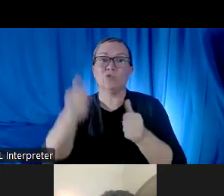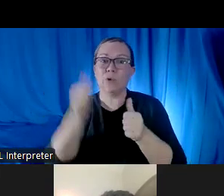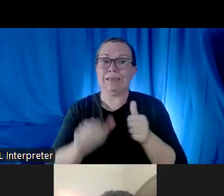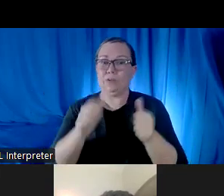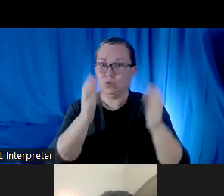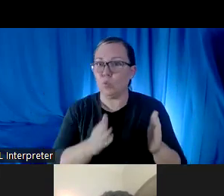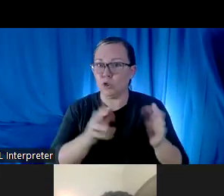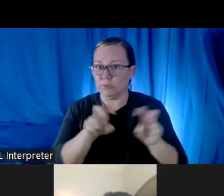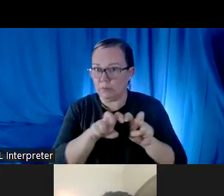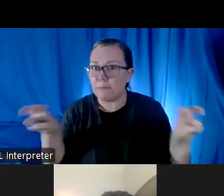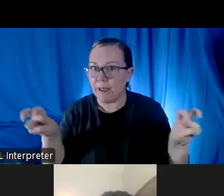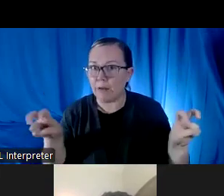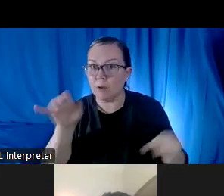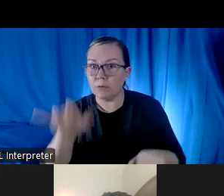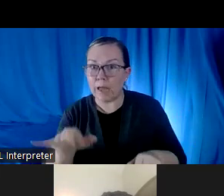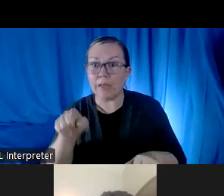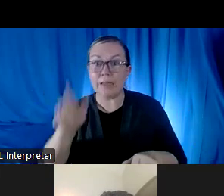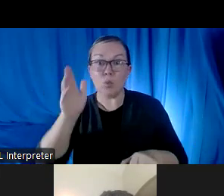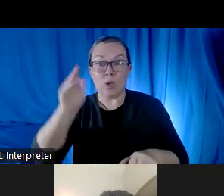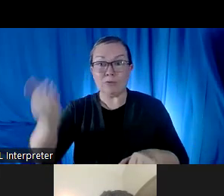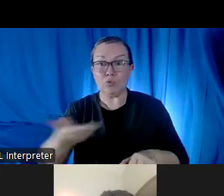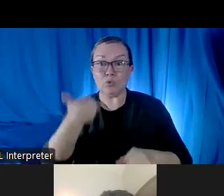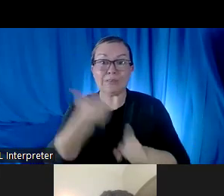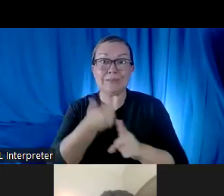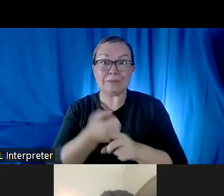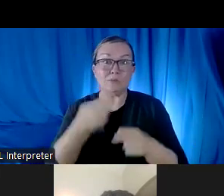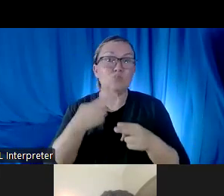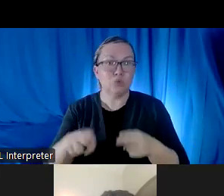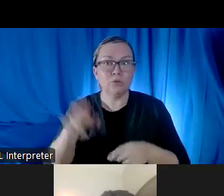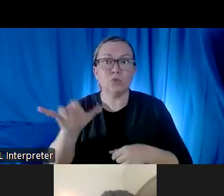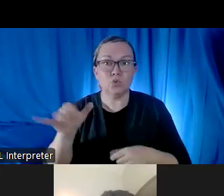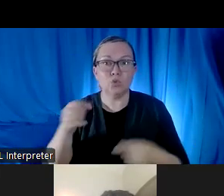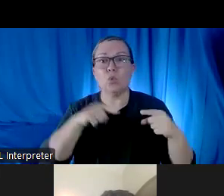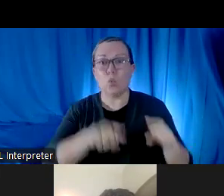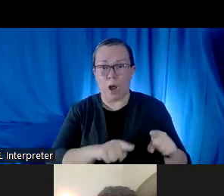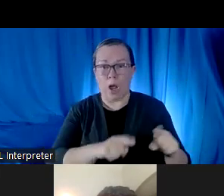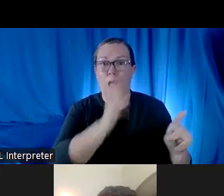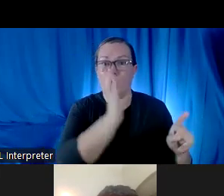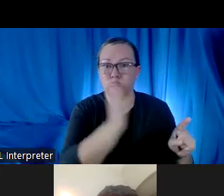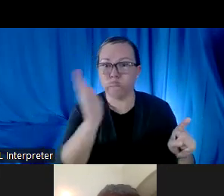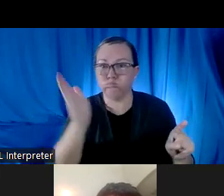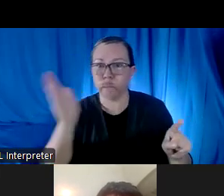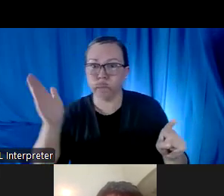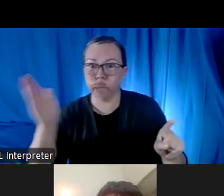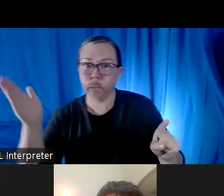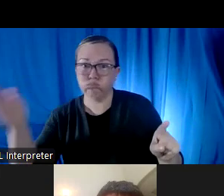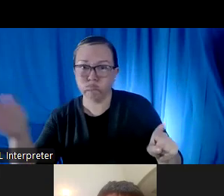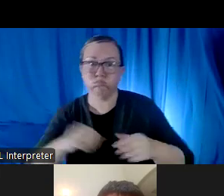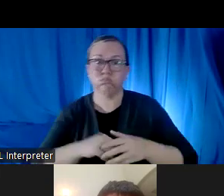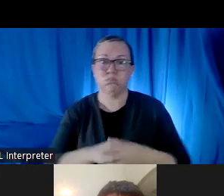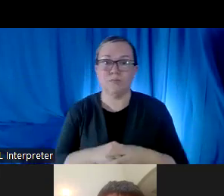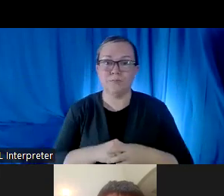member, and they will be introducing themselves as well as they do their presentation.